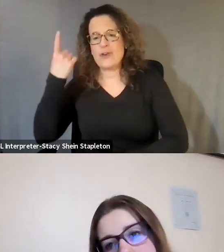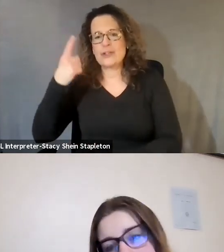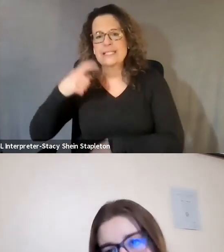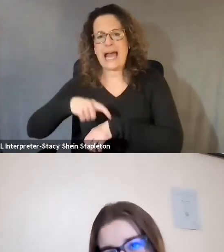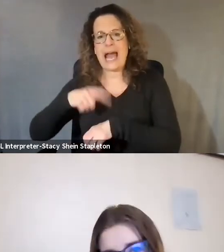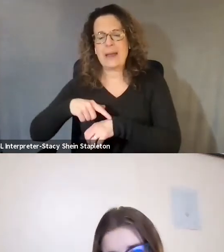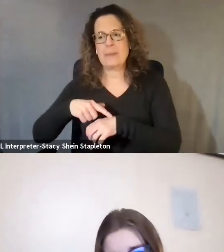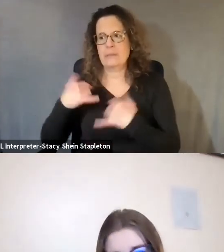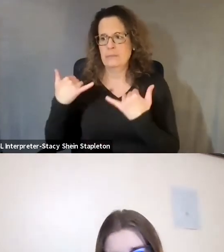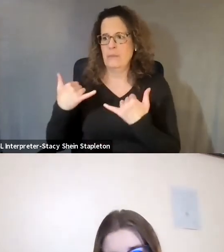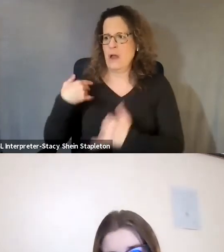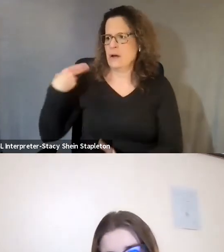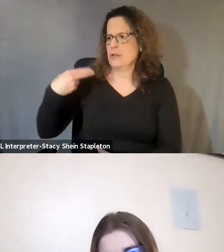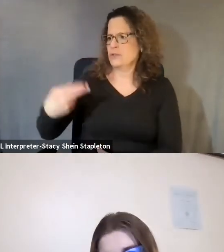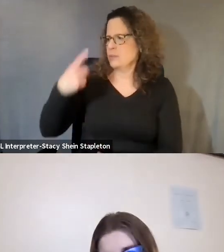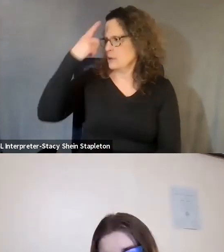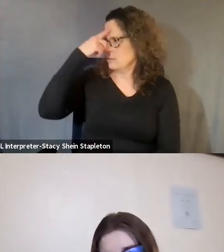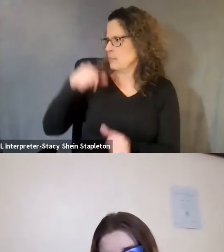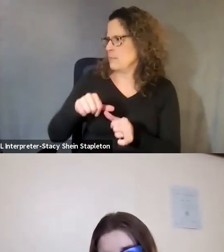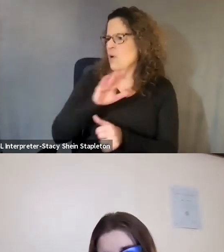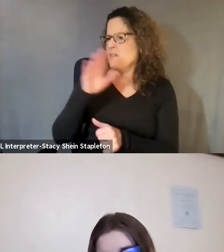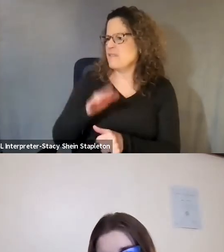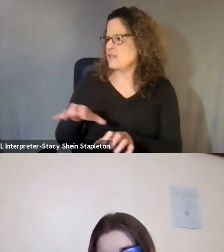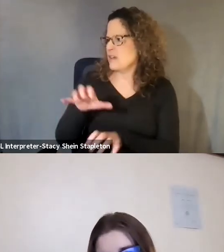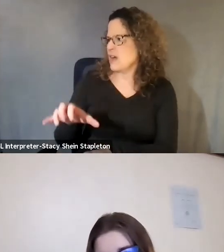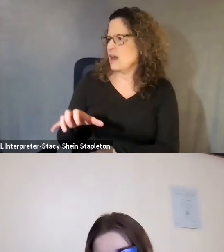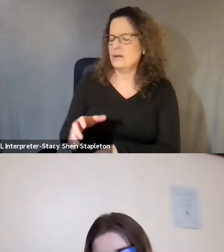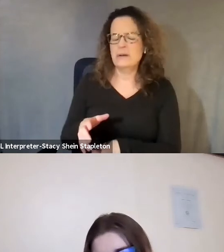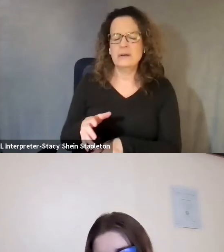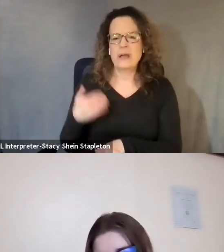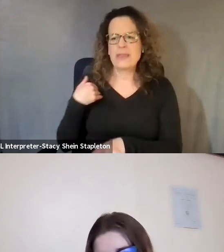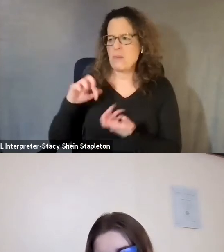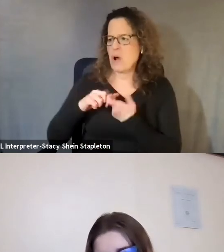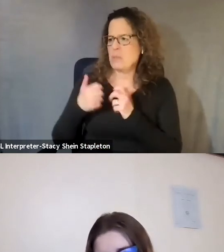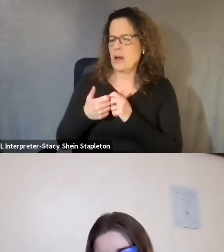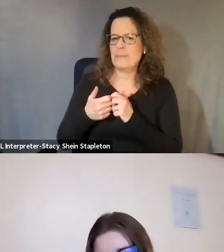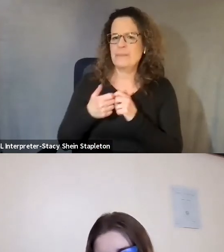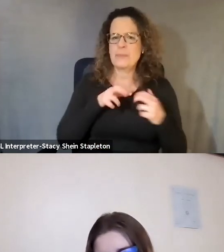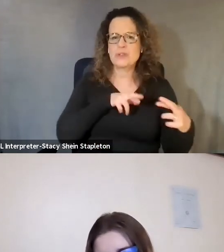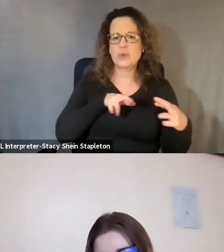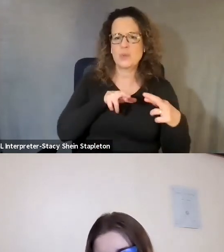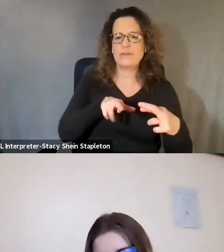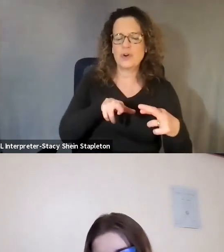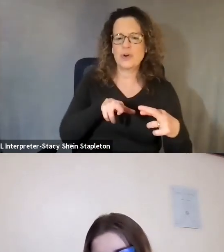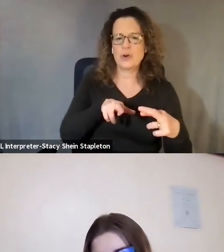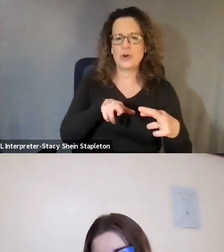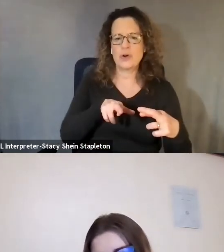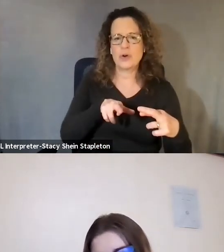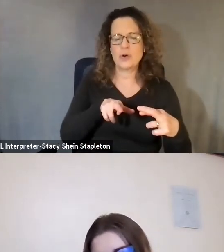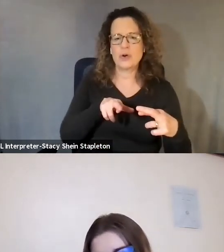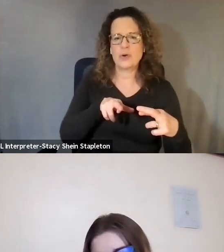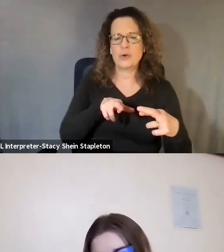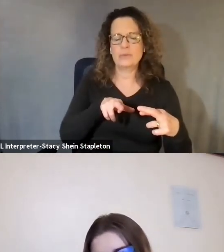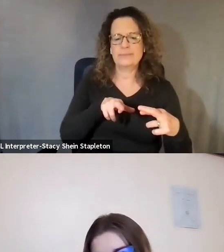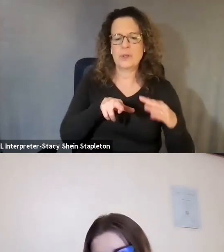in modern history memory, if not ever, because the river, the lake levels